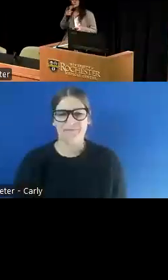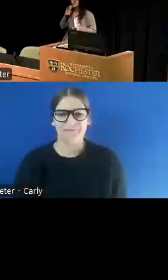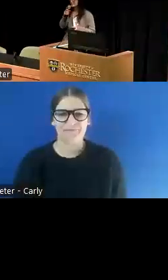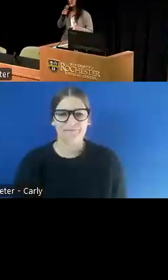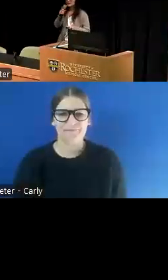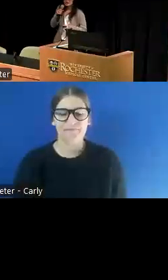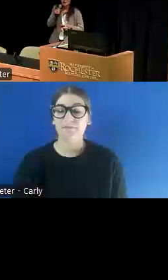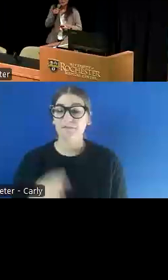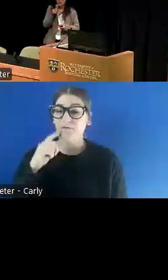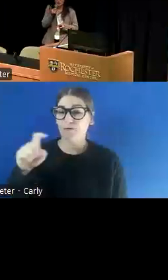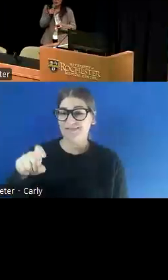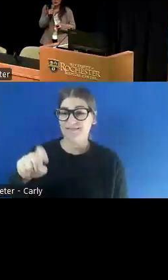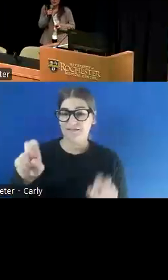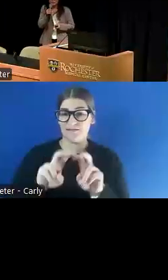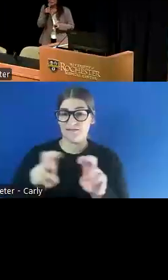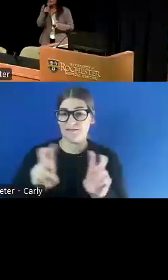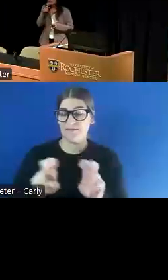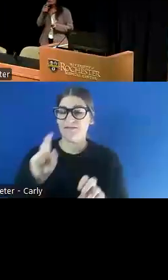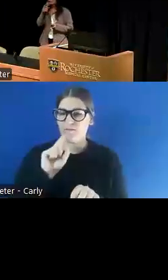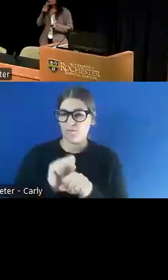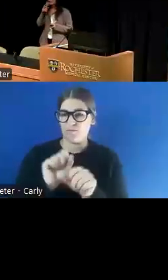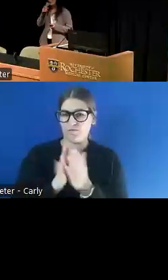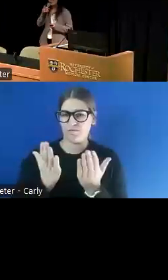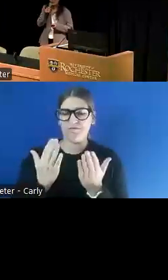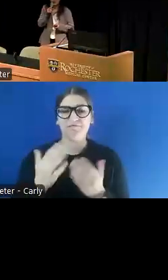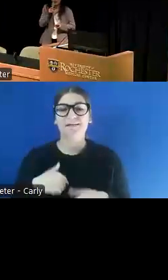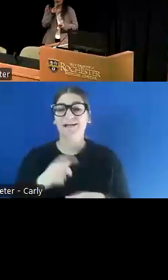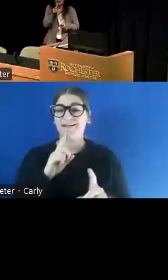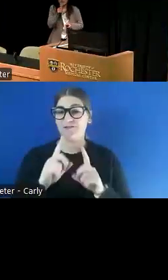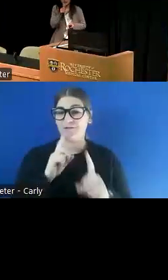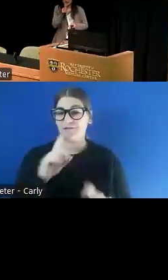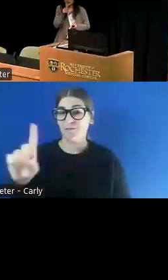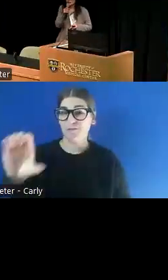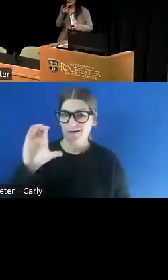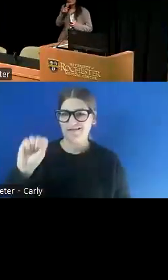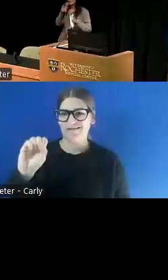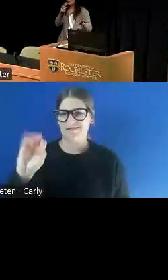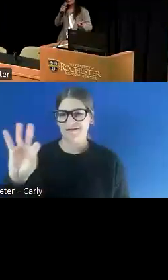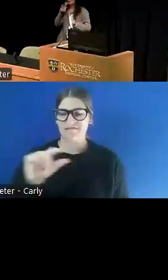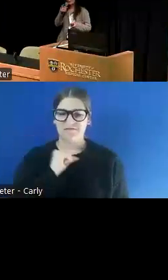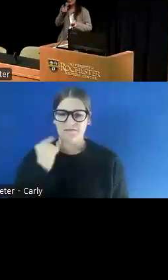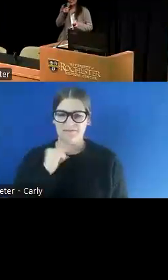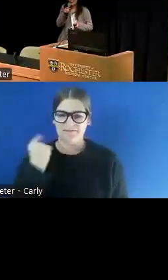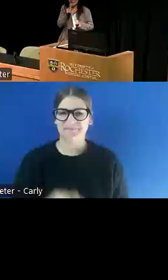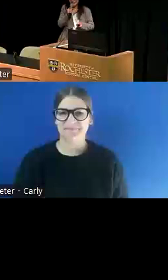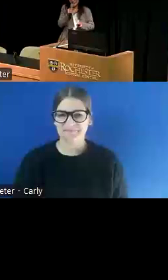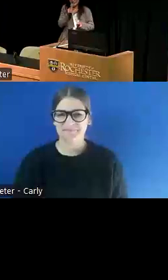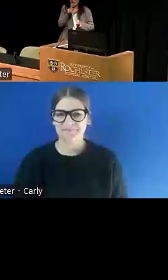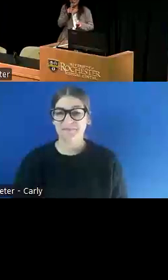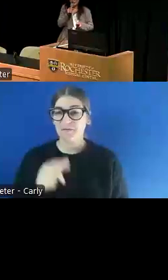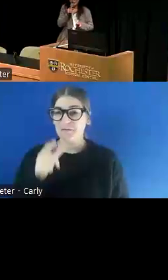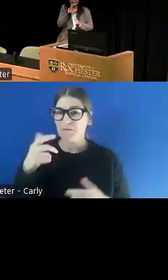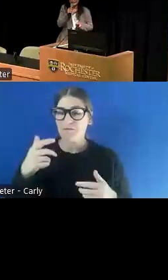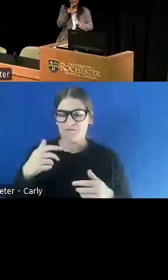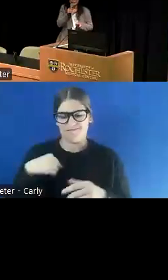needs assessment for the workbook was to interview 100 special operation chaplains with our suicide CPR